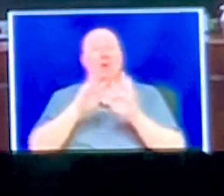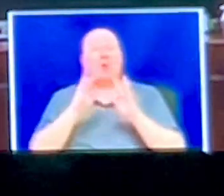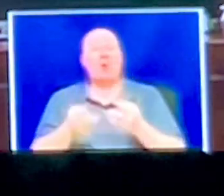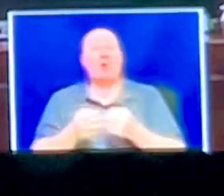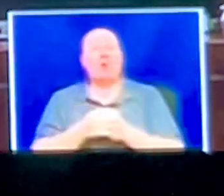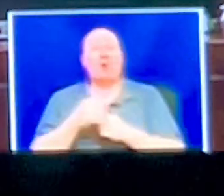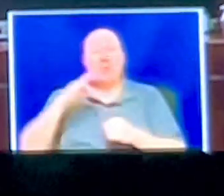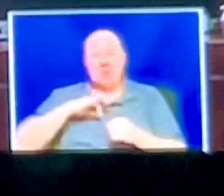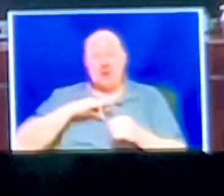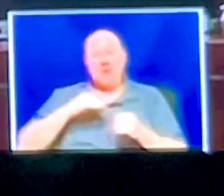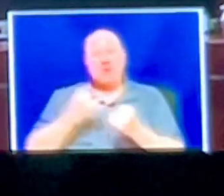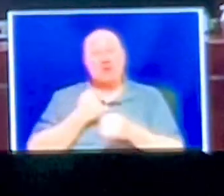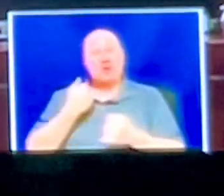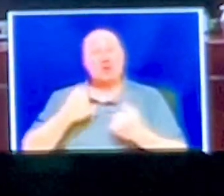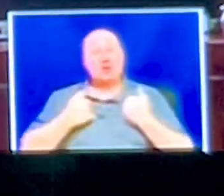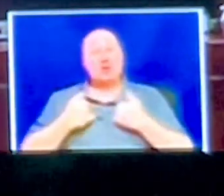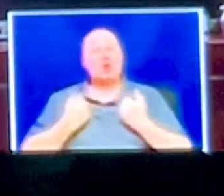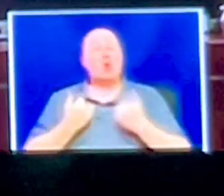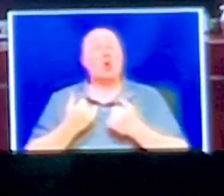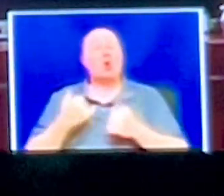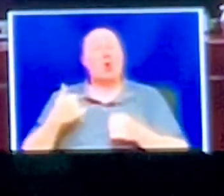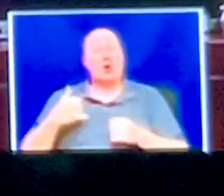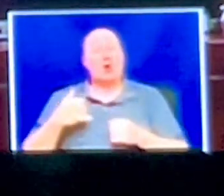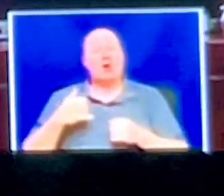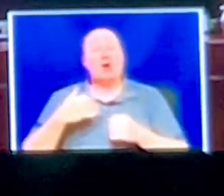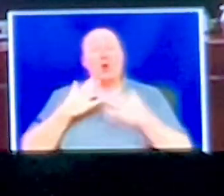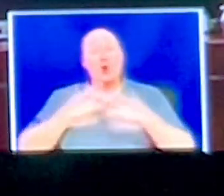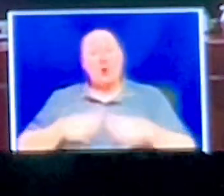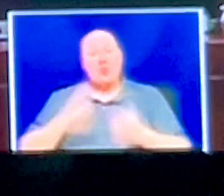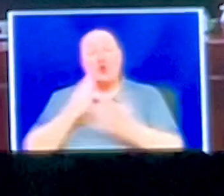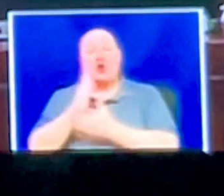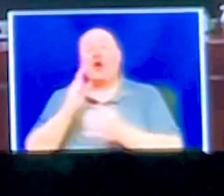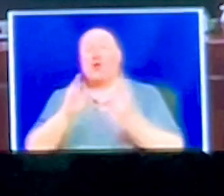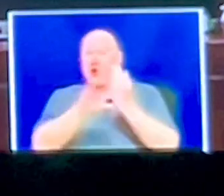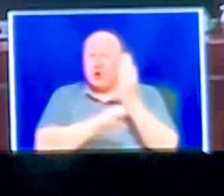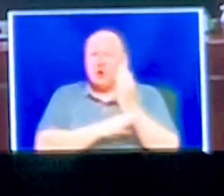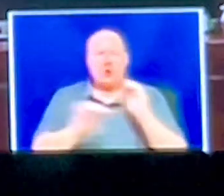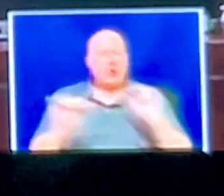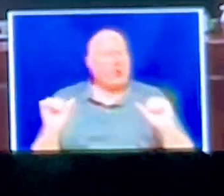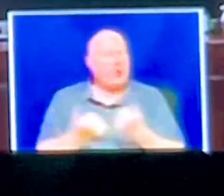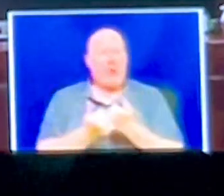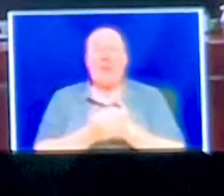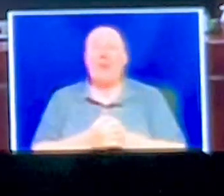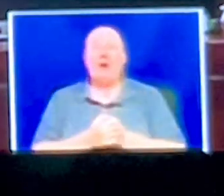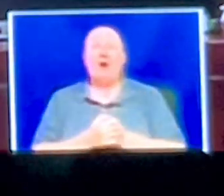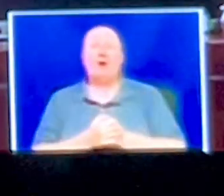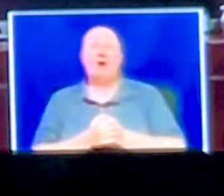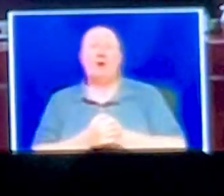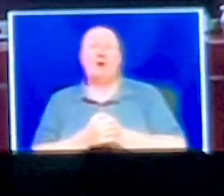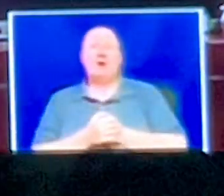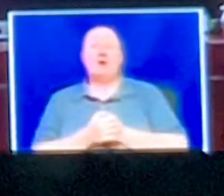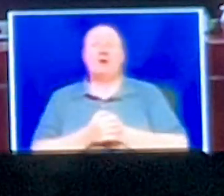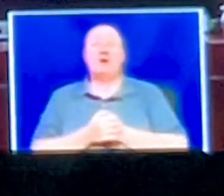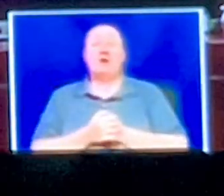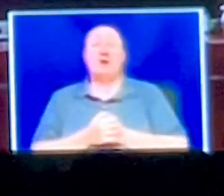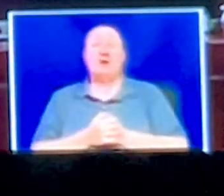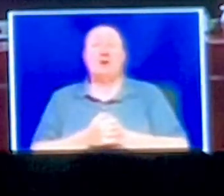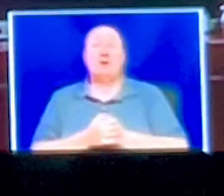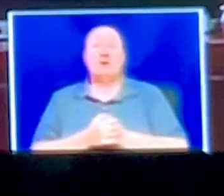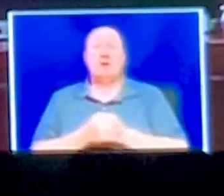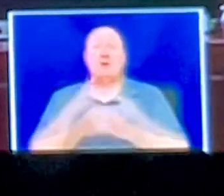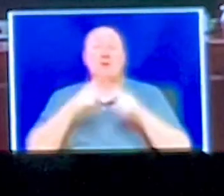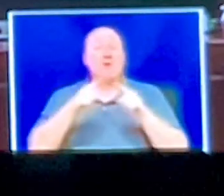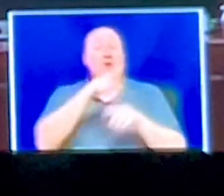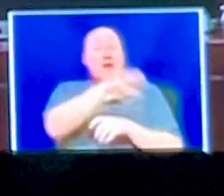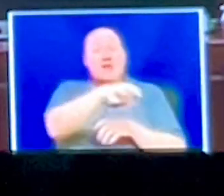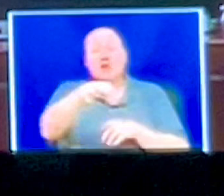we enjoy of human rights, of a fantastic constitution, of having institutions